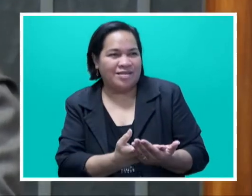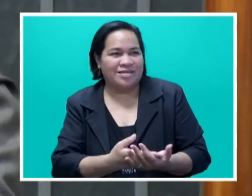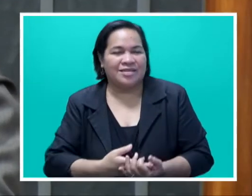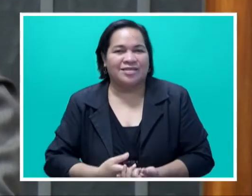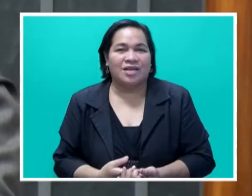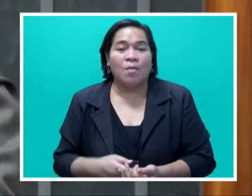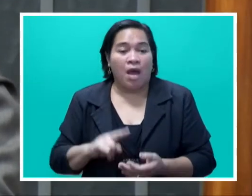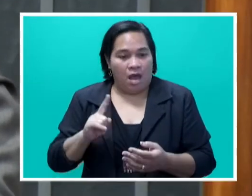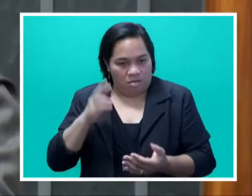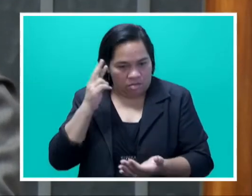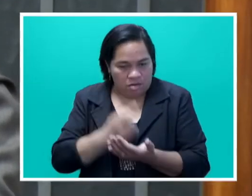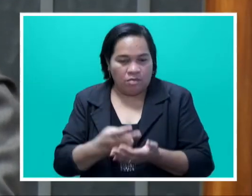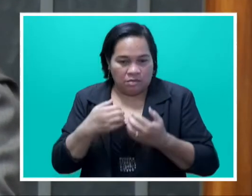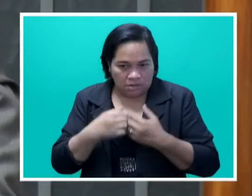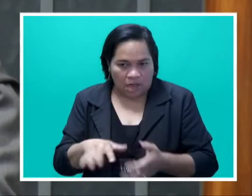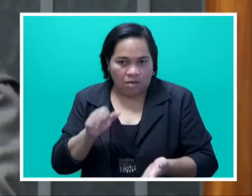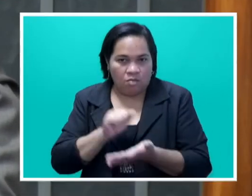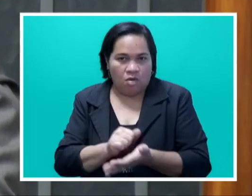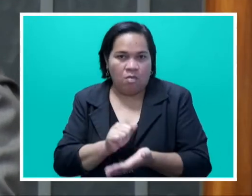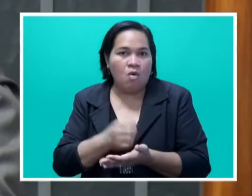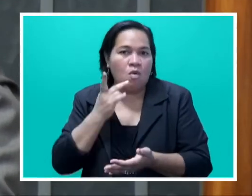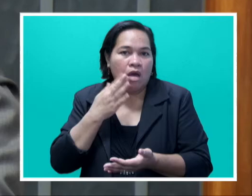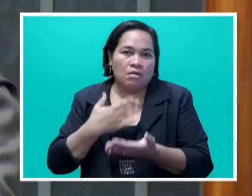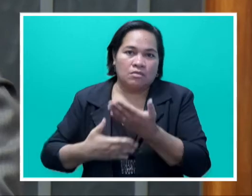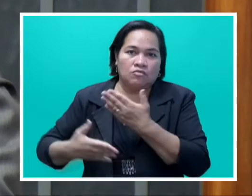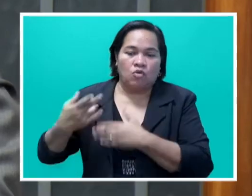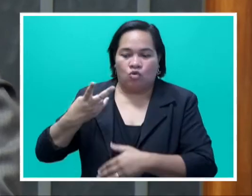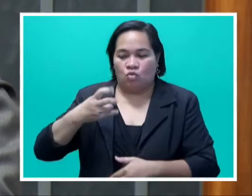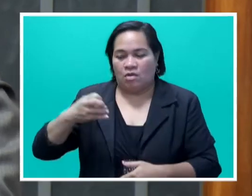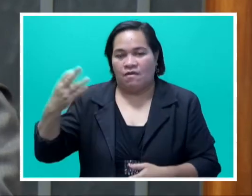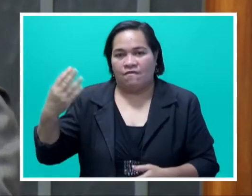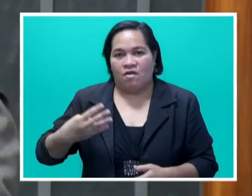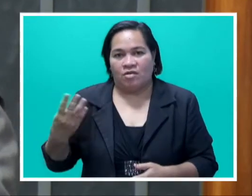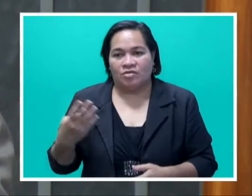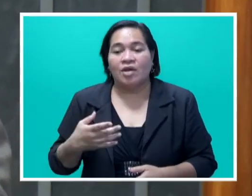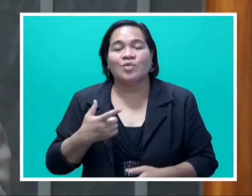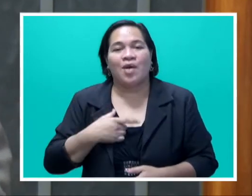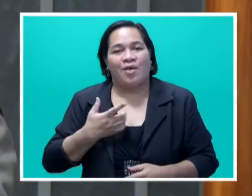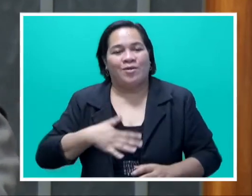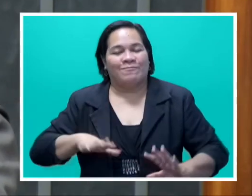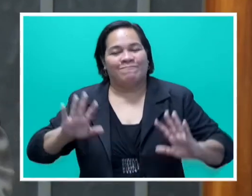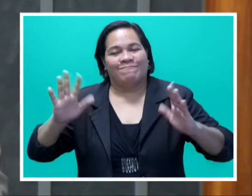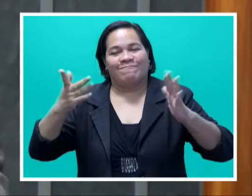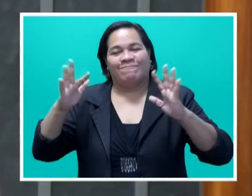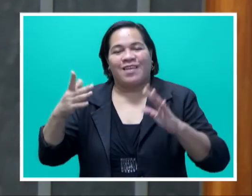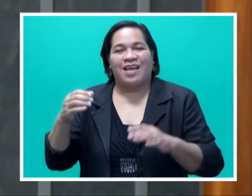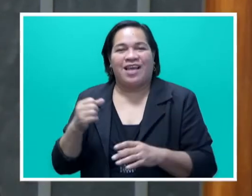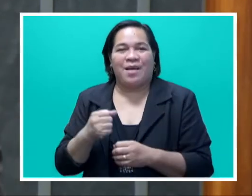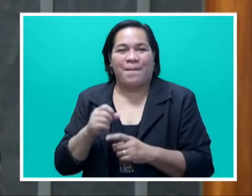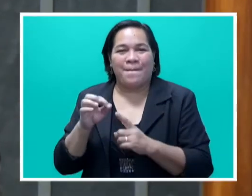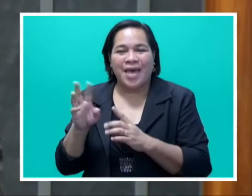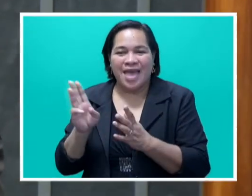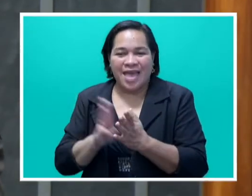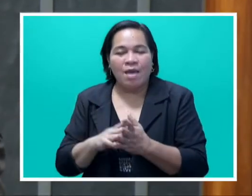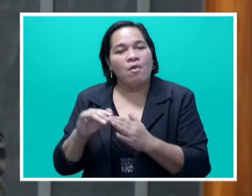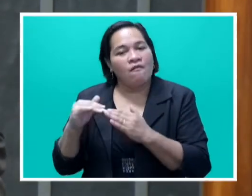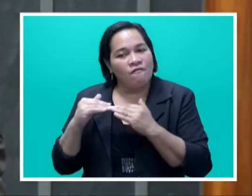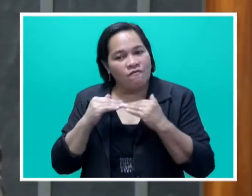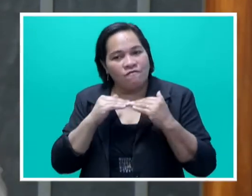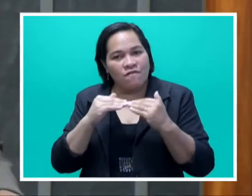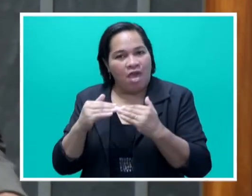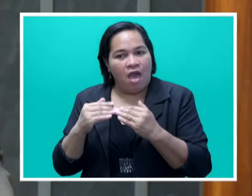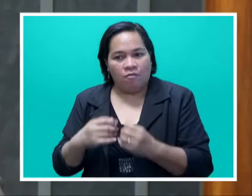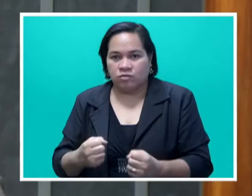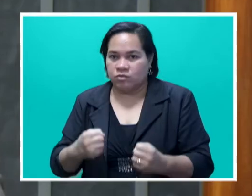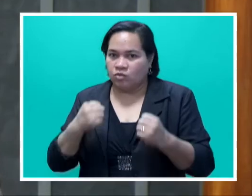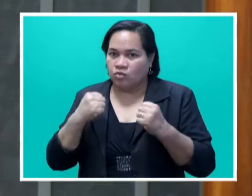2014. Mr. Speaker, sir, on that note, I must commend the Honourable Prime Minister for his fair and firm leadership